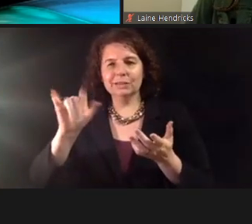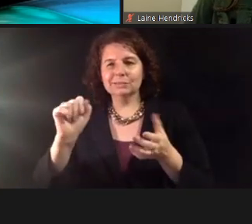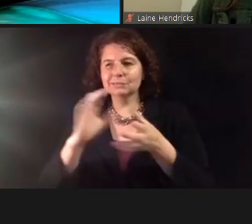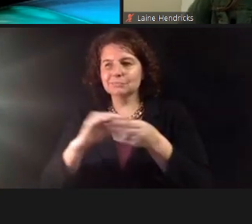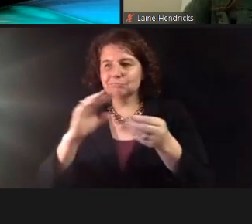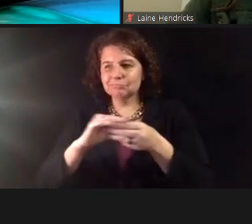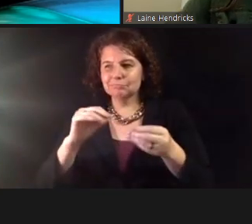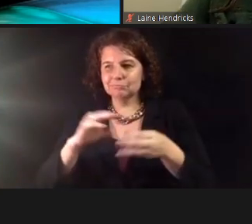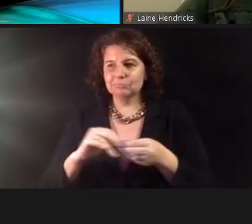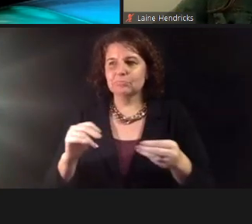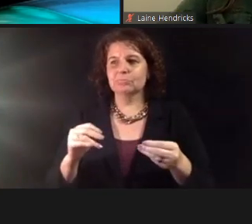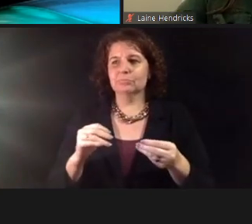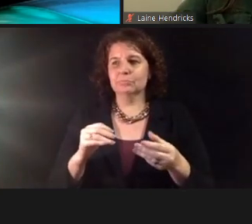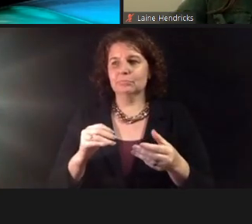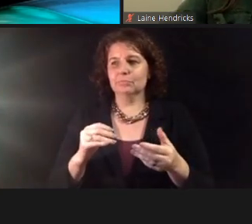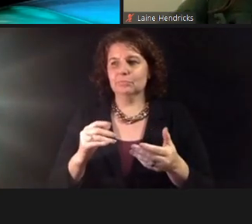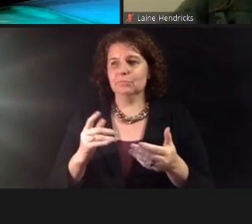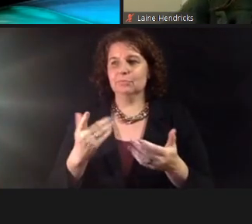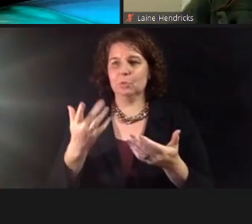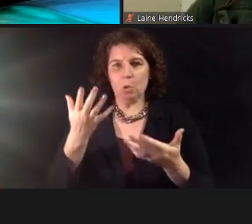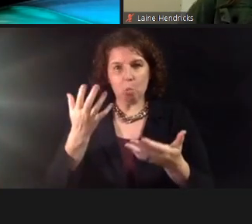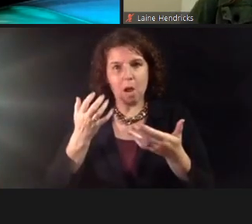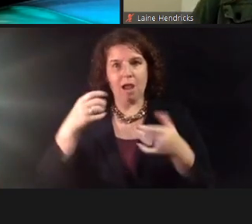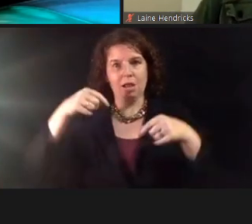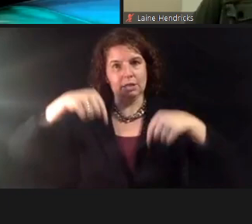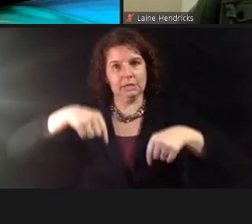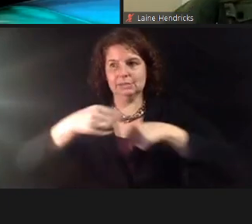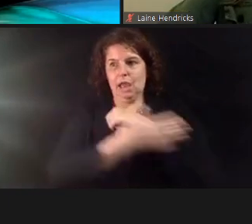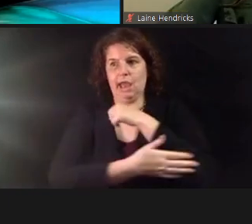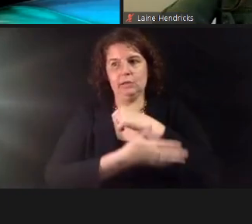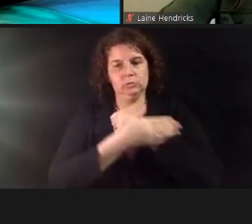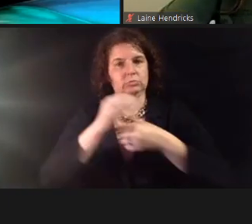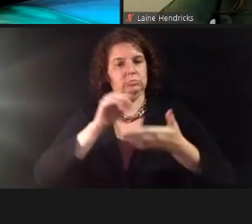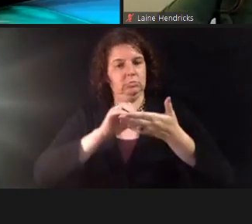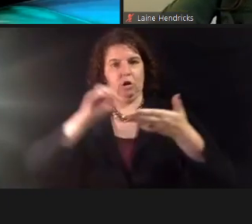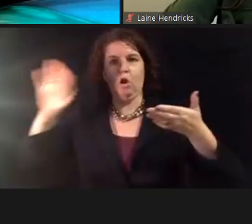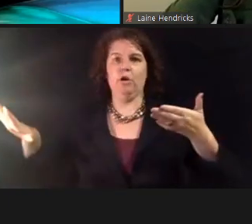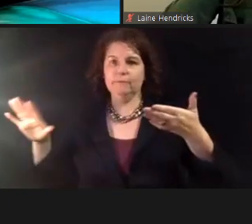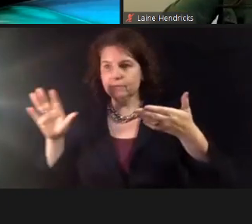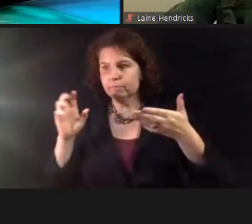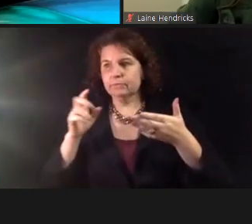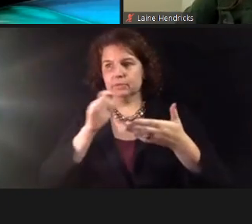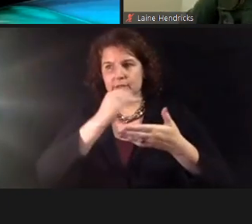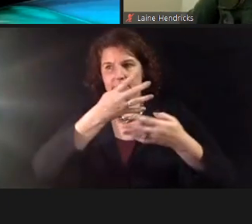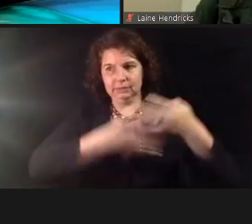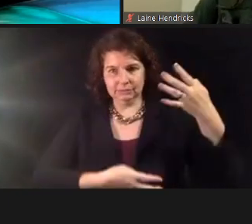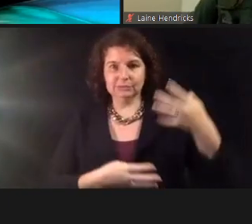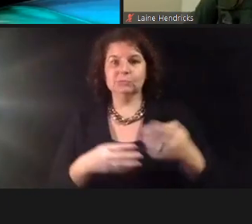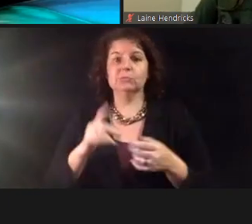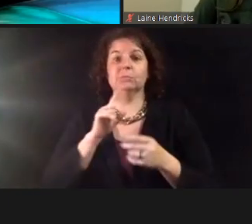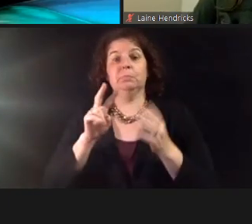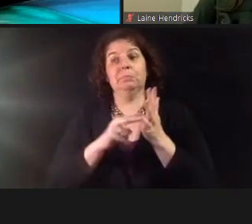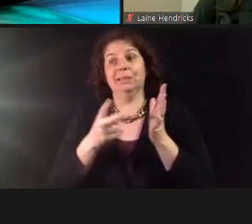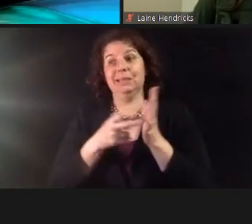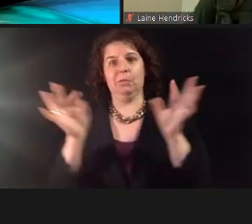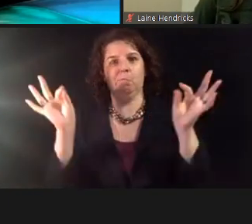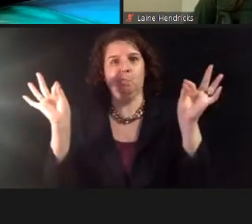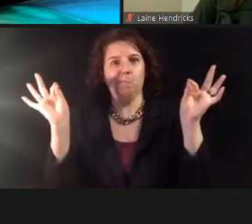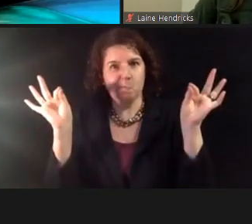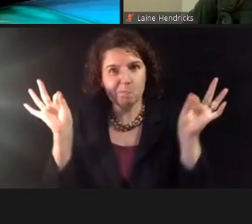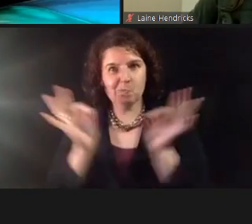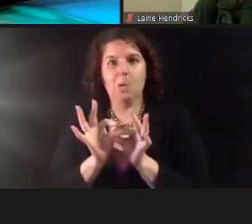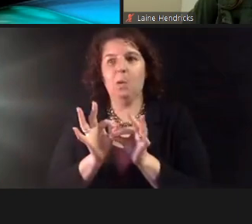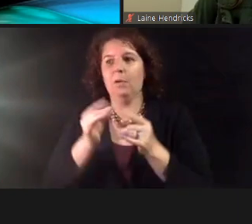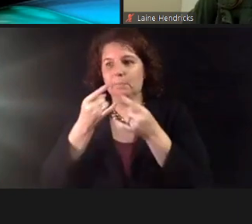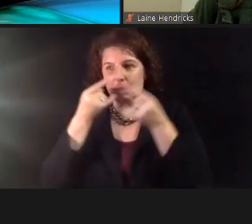want to support schools to open. In order to do that, masking is one way for us to restrict community spread. So it's very important